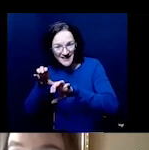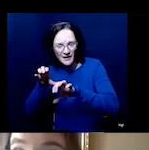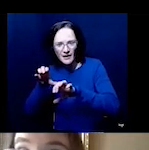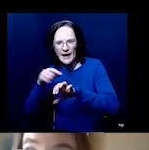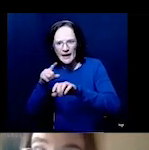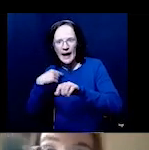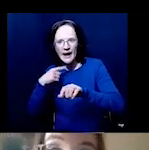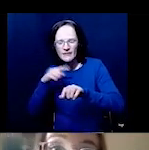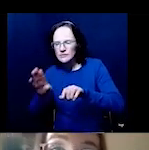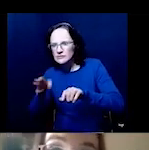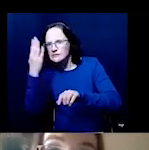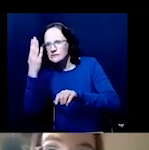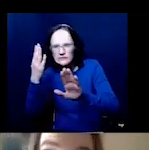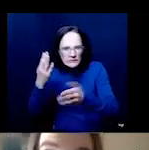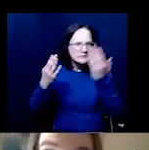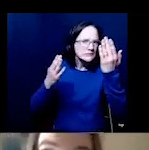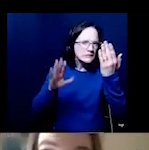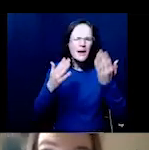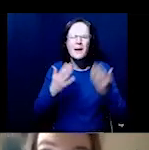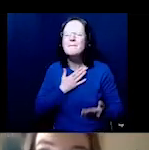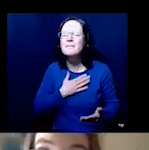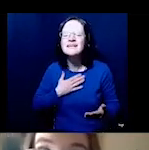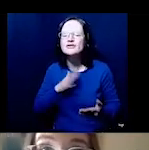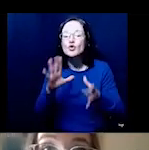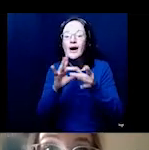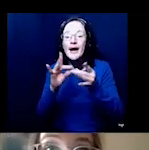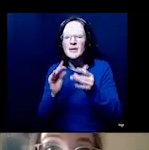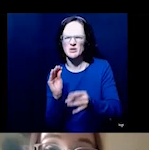and this is a little more difficult.